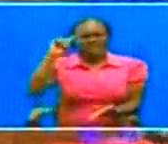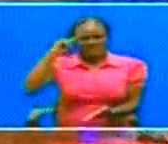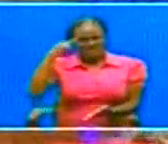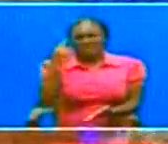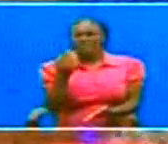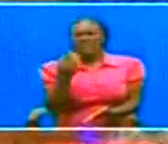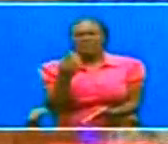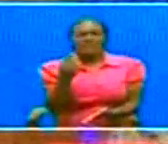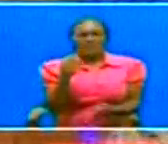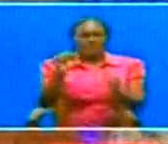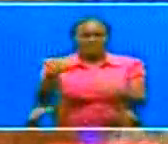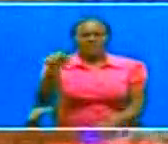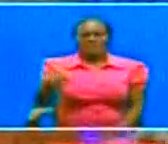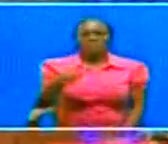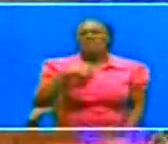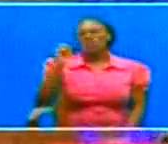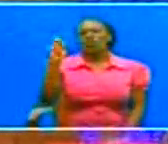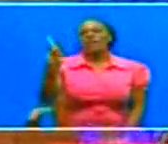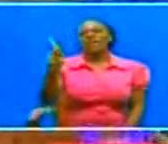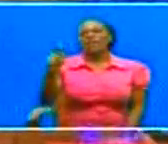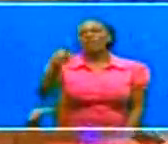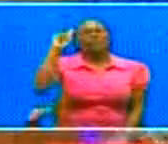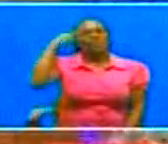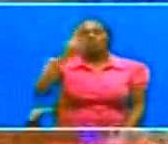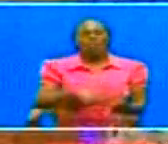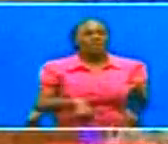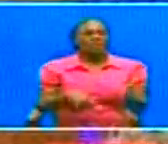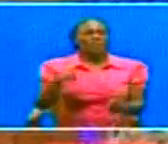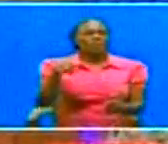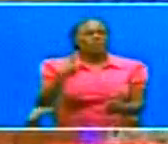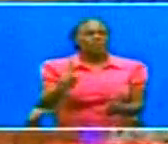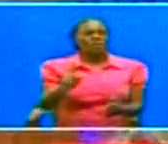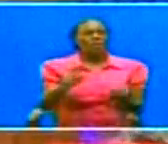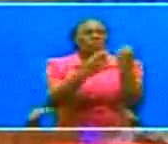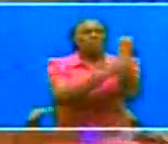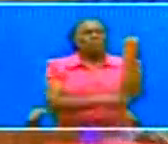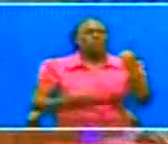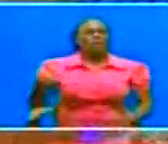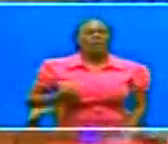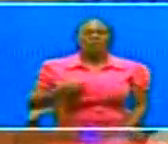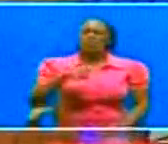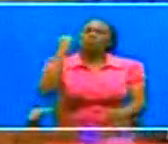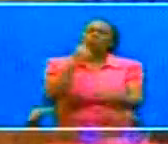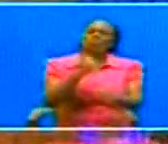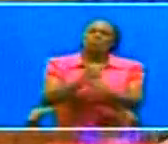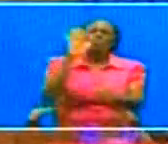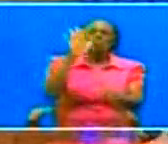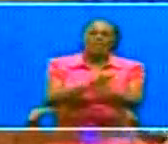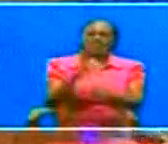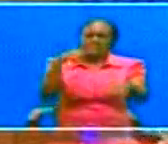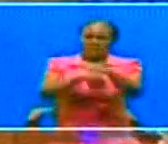then? Oh yeah. Yeah, okay. What did he think? He was like, poor girl, come on, you've done so much, get in